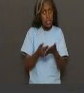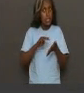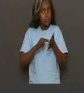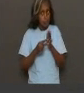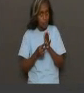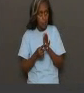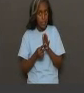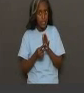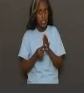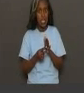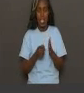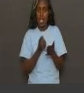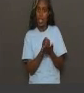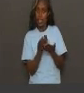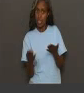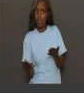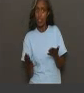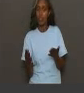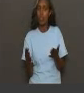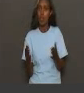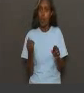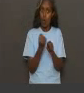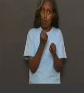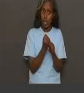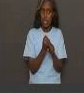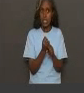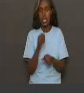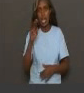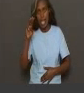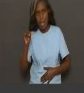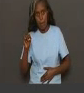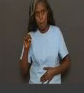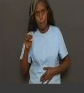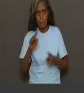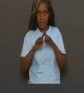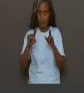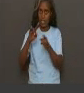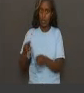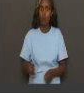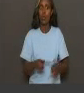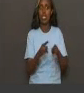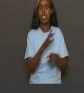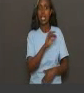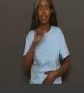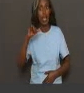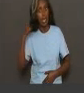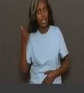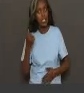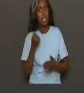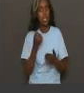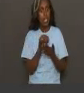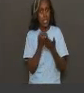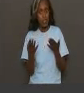means that if an event occurs in m ways and another event